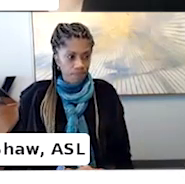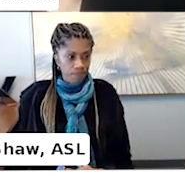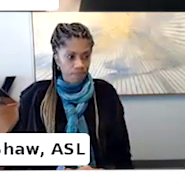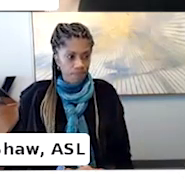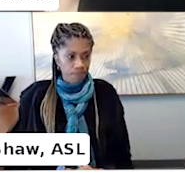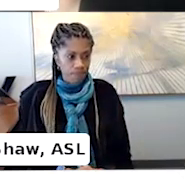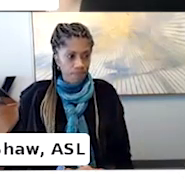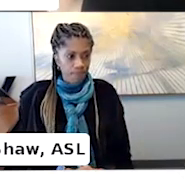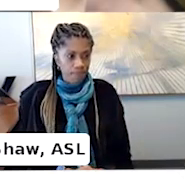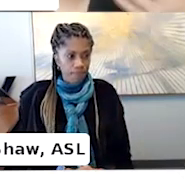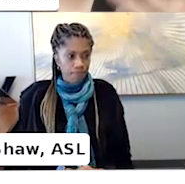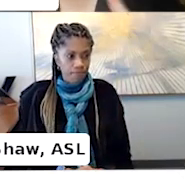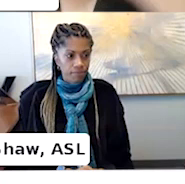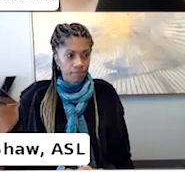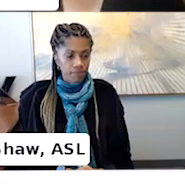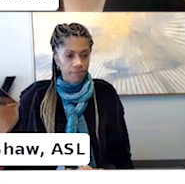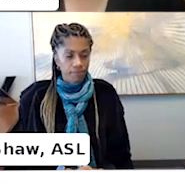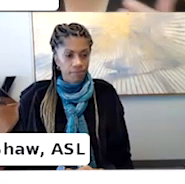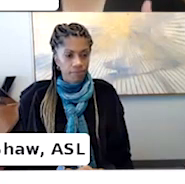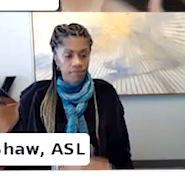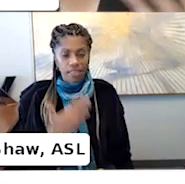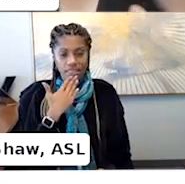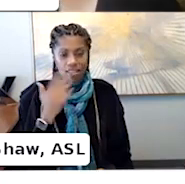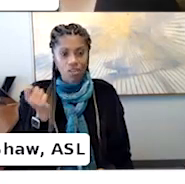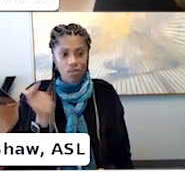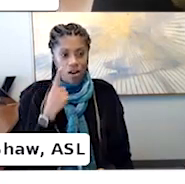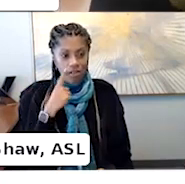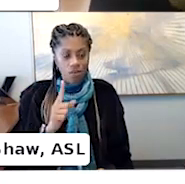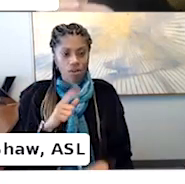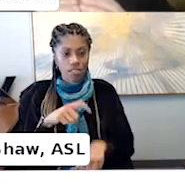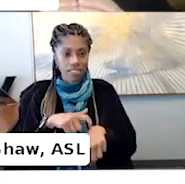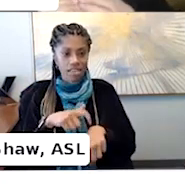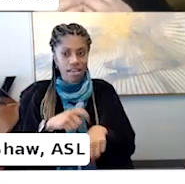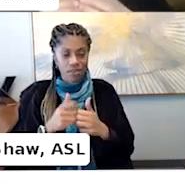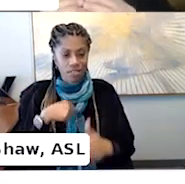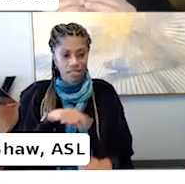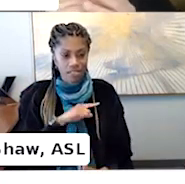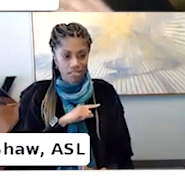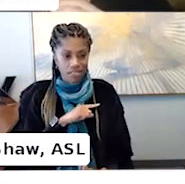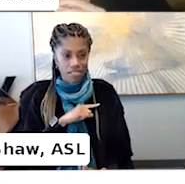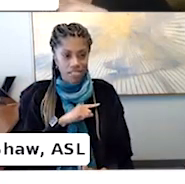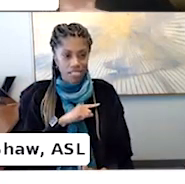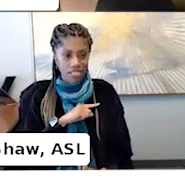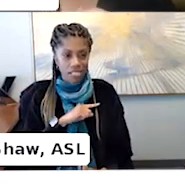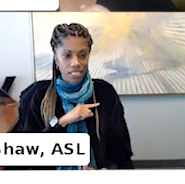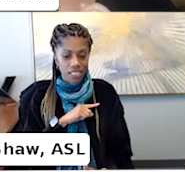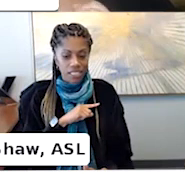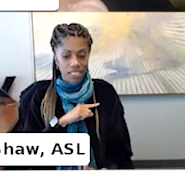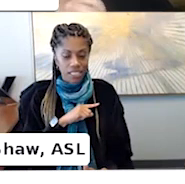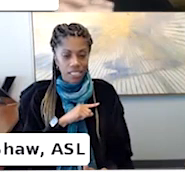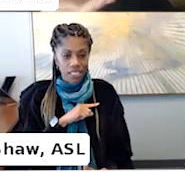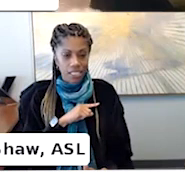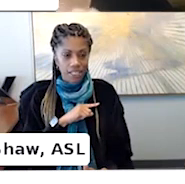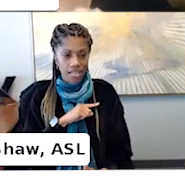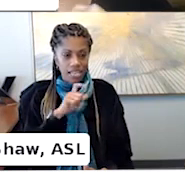Thank you, everyone. And thank you all for spending this time with us. I think we'll just keep you for just a couple of more minutes